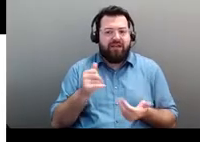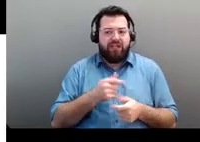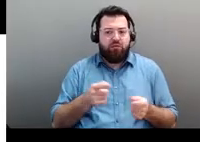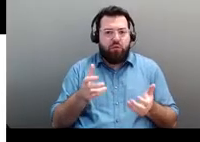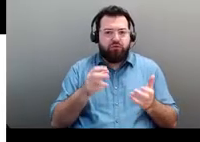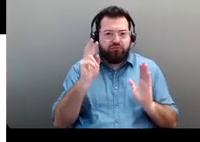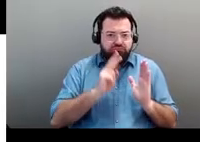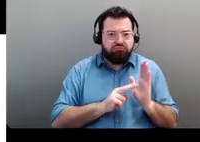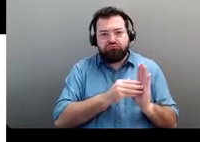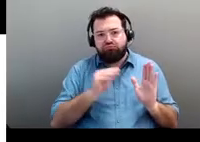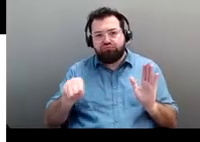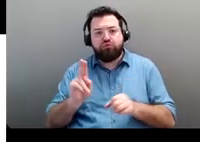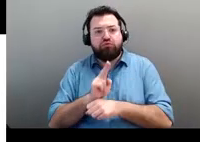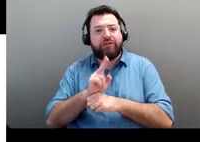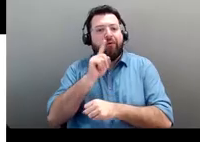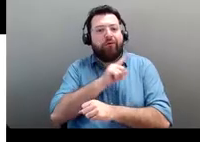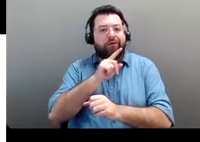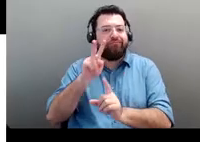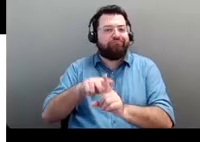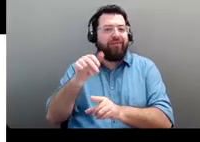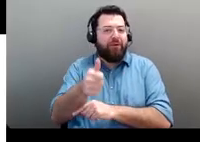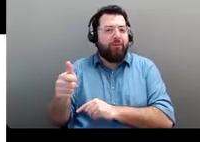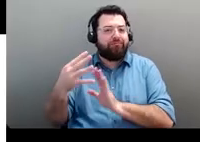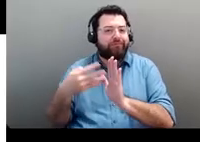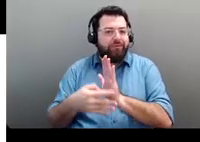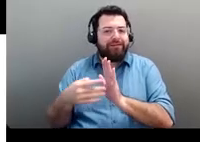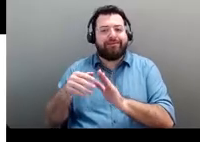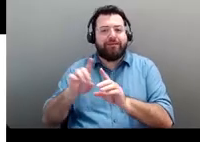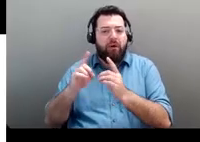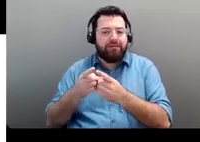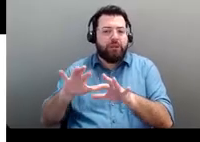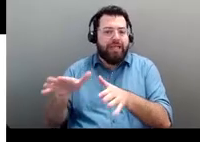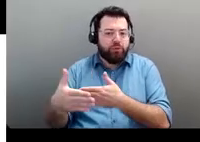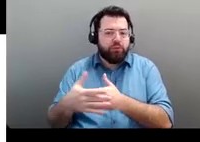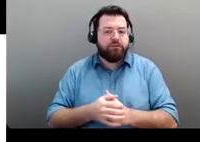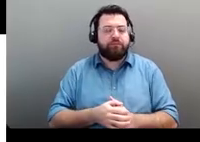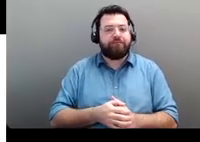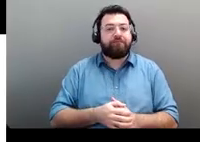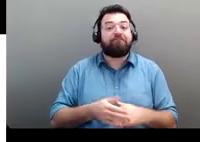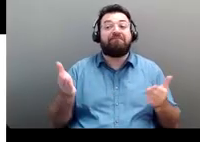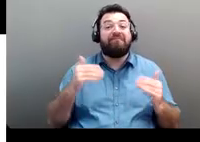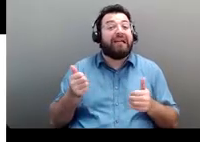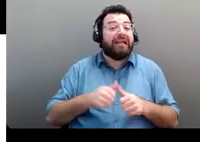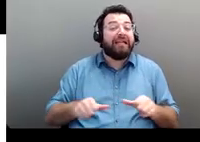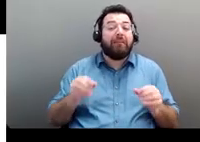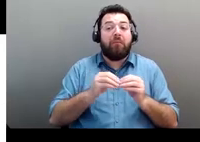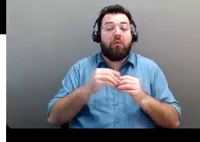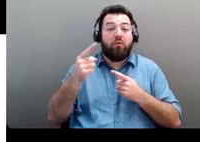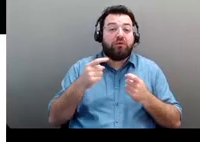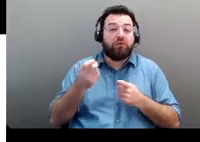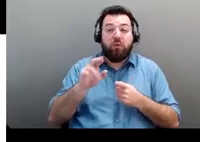like to see it and use it in their own classes or in their own departments as well. And for any follow-up questions or continued conversation about